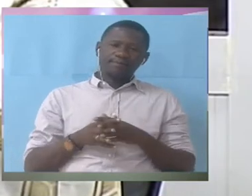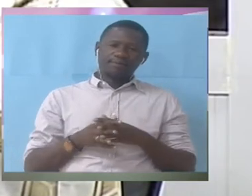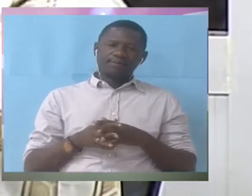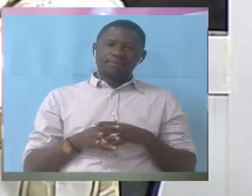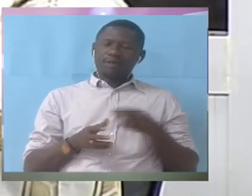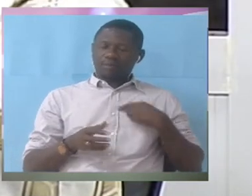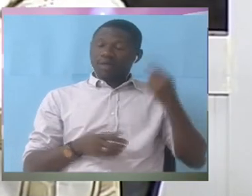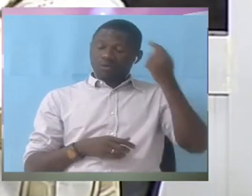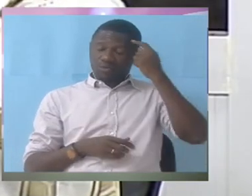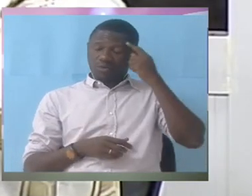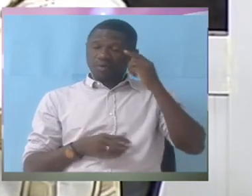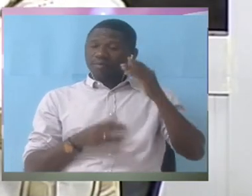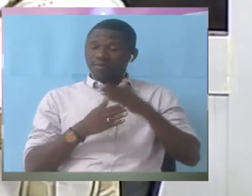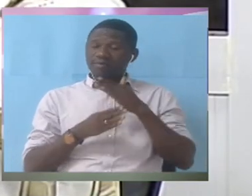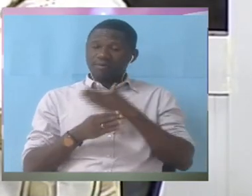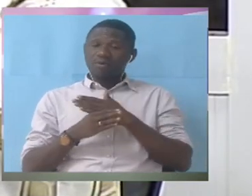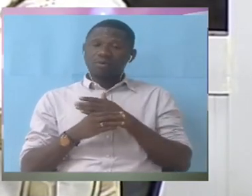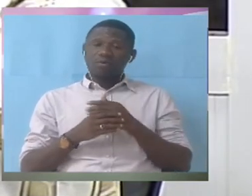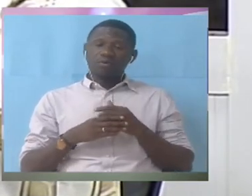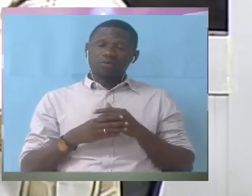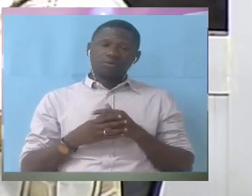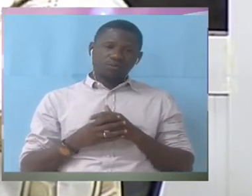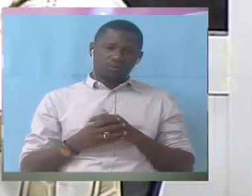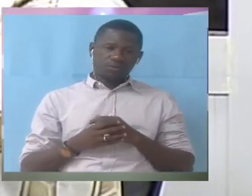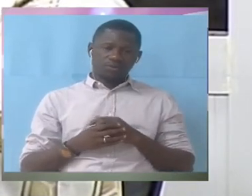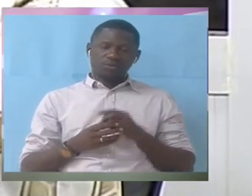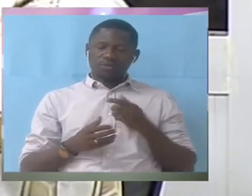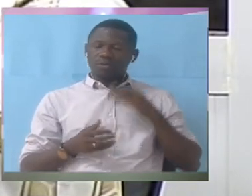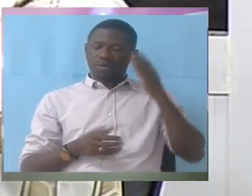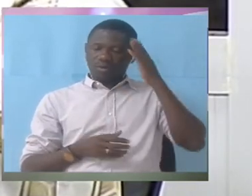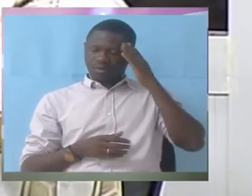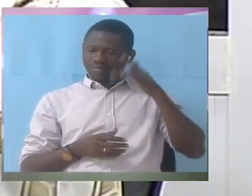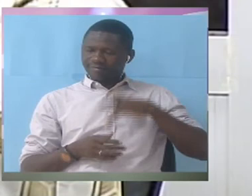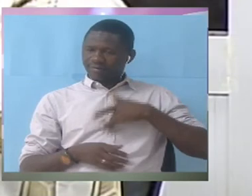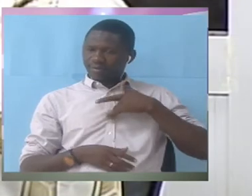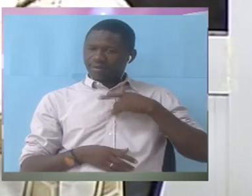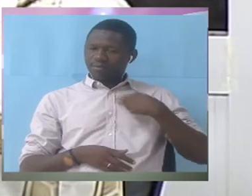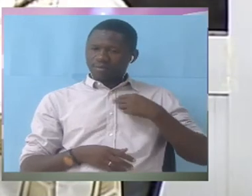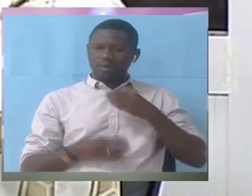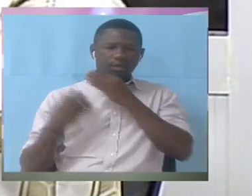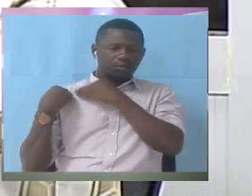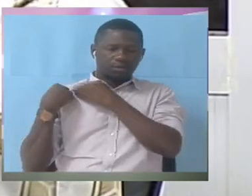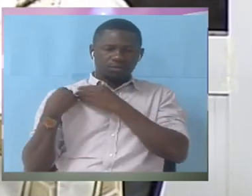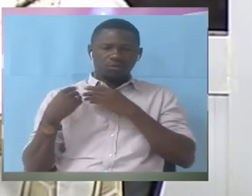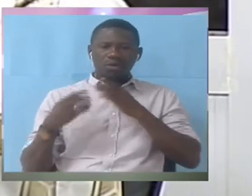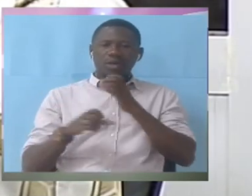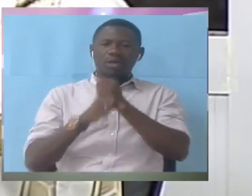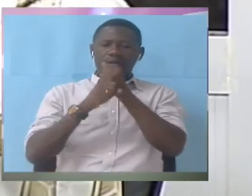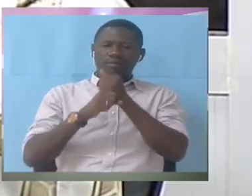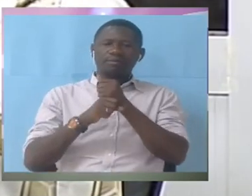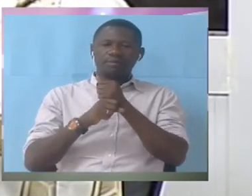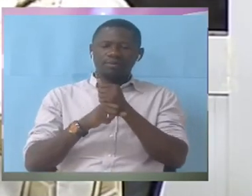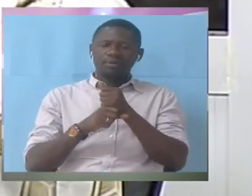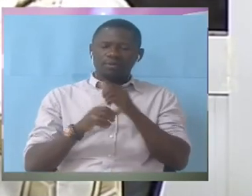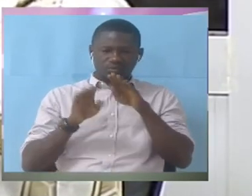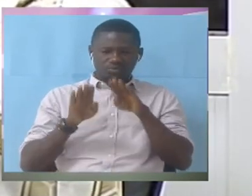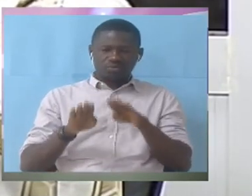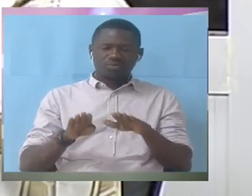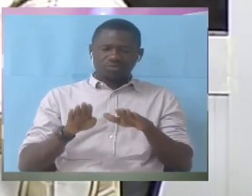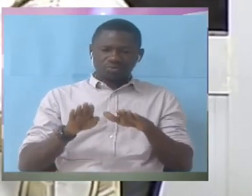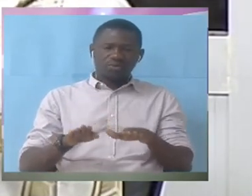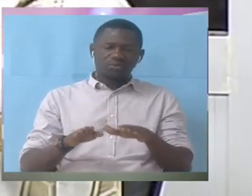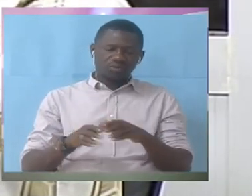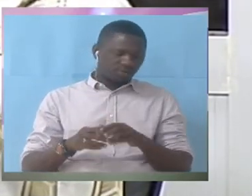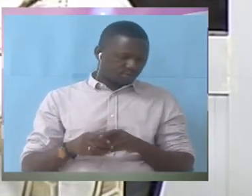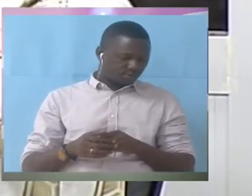him before té man dama ko xamone bala lolu I felt it was my obligation to help him settle down ma gis na dal man suma waru gal la